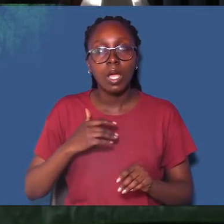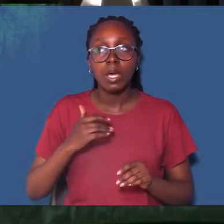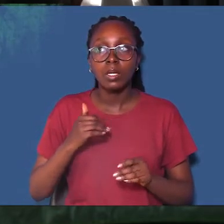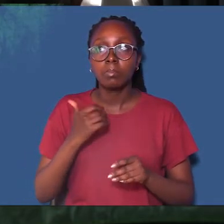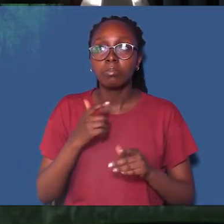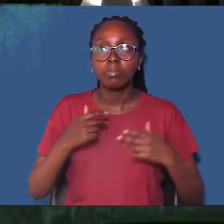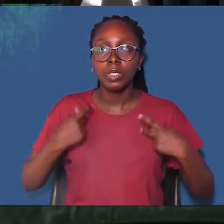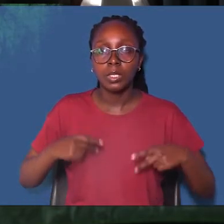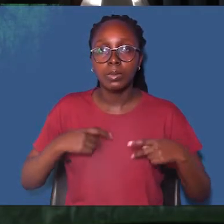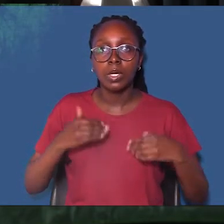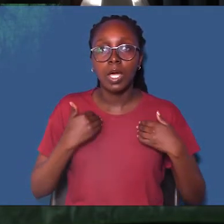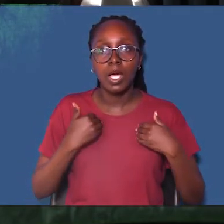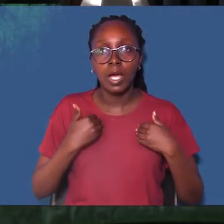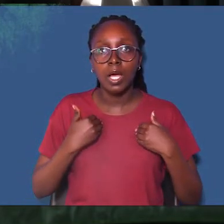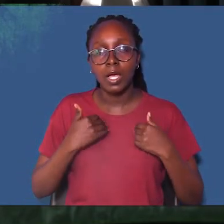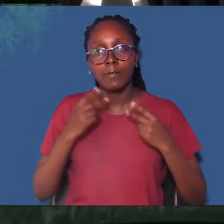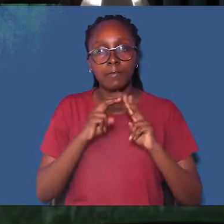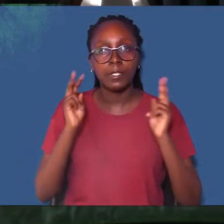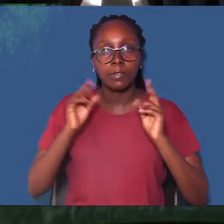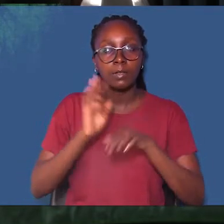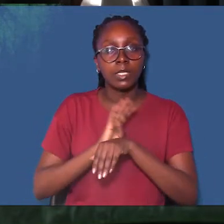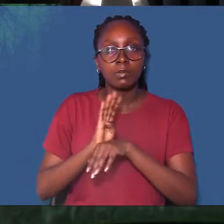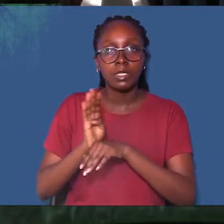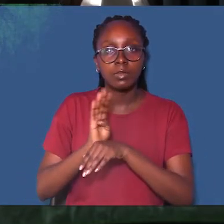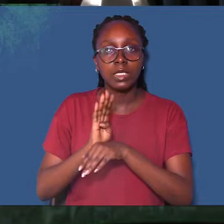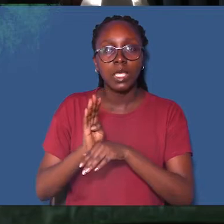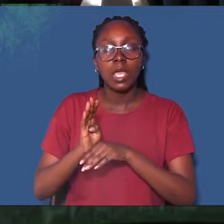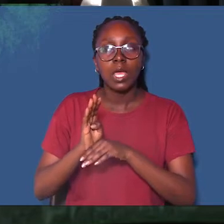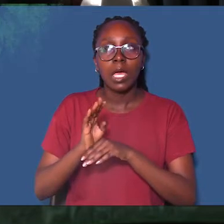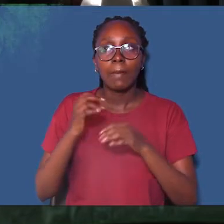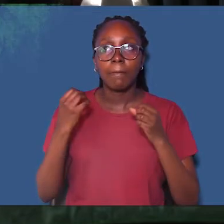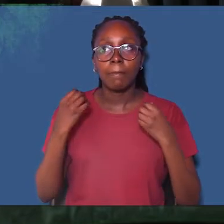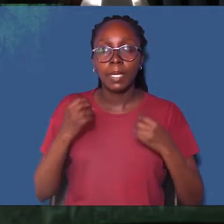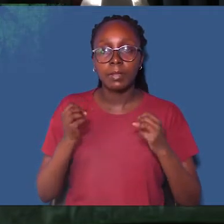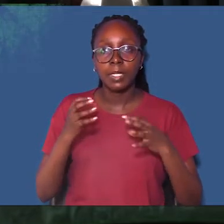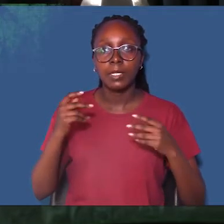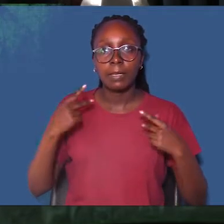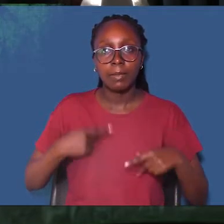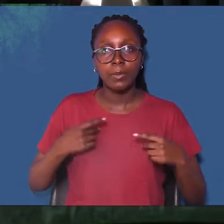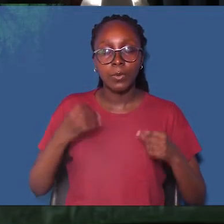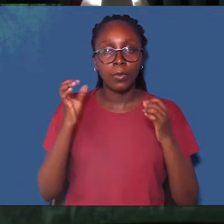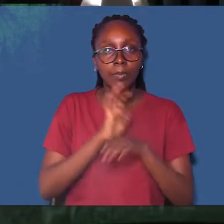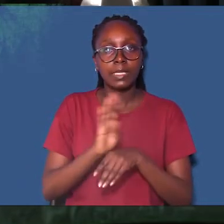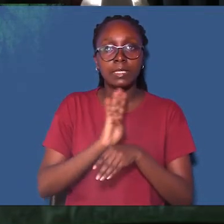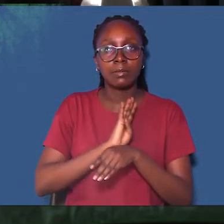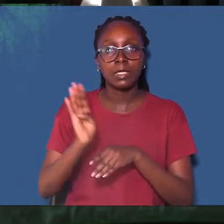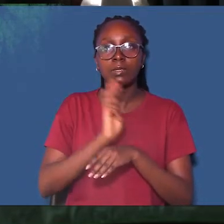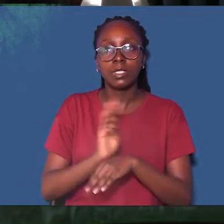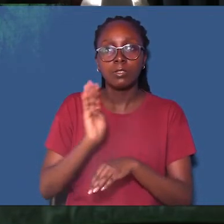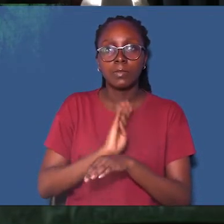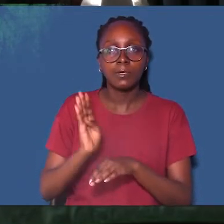a preoccupation with ourselves is on the rise, is actually on the rise and is